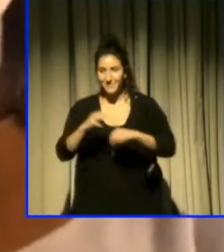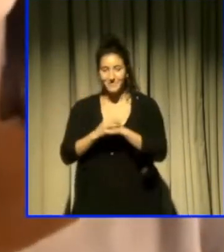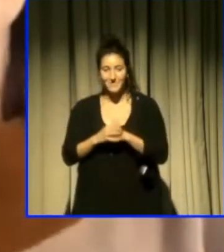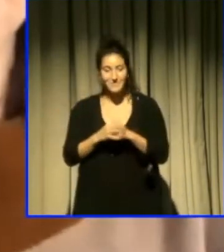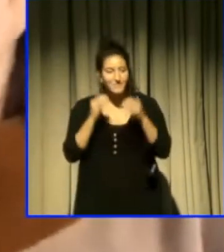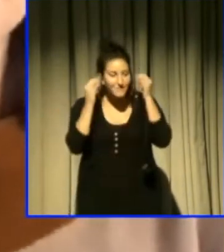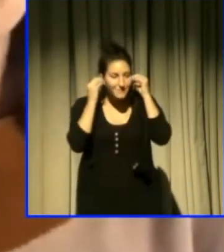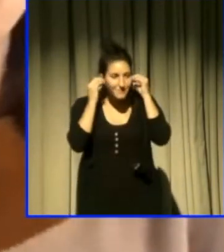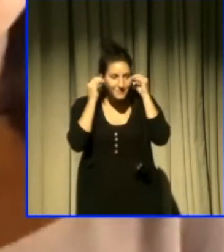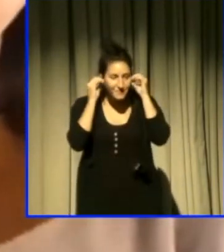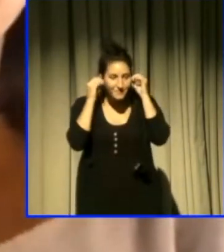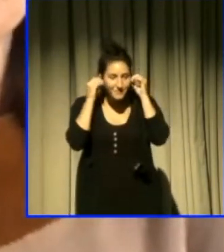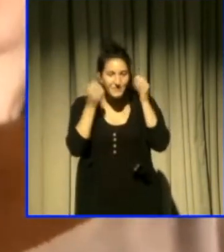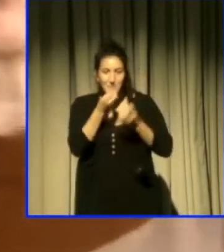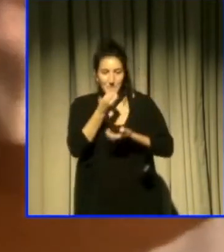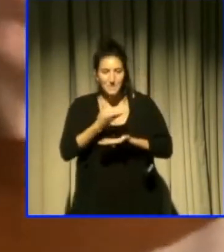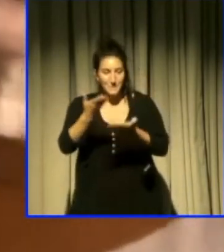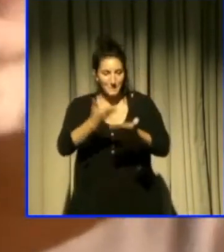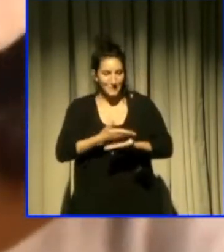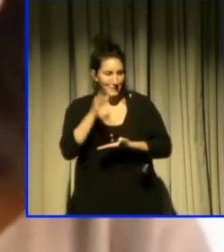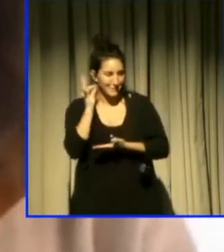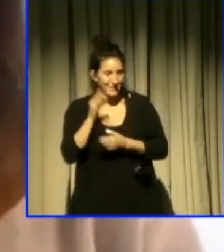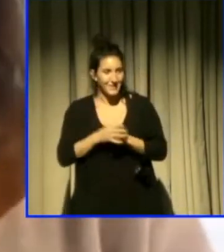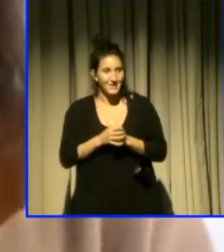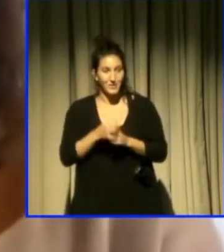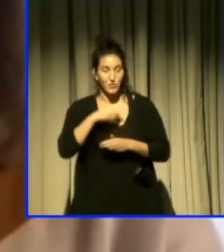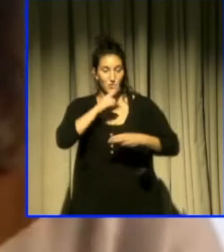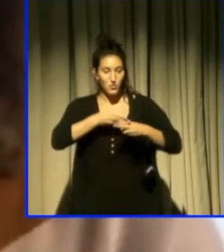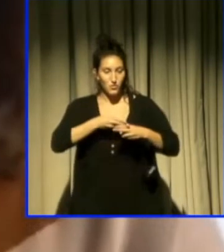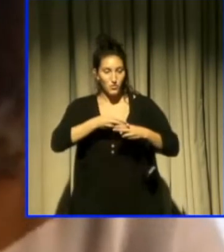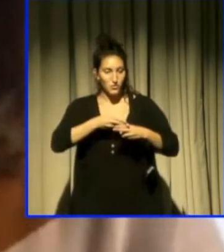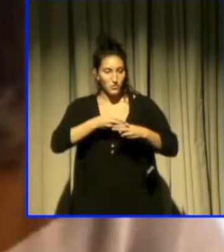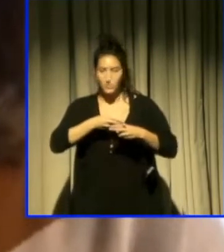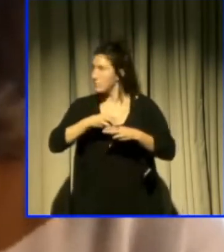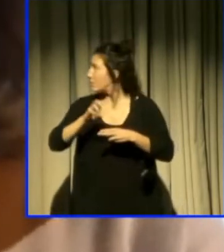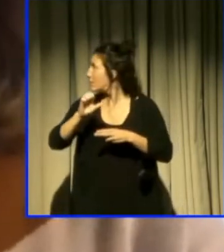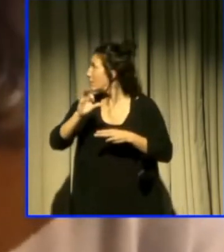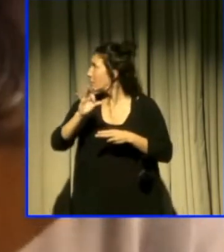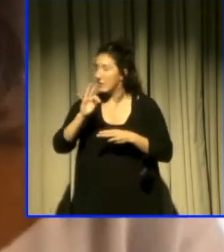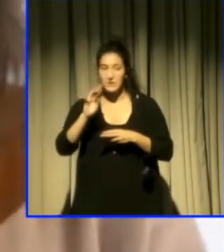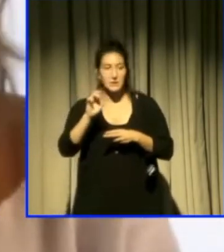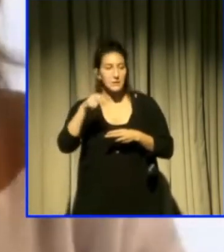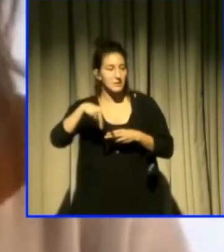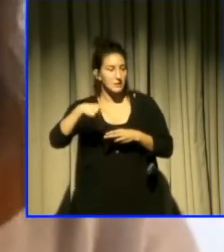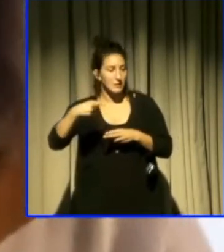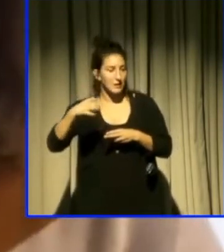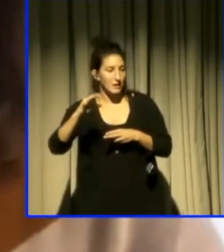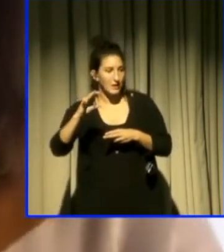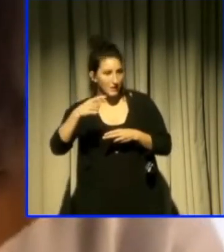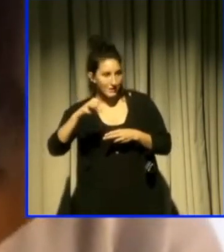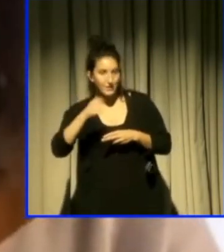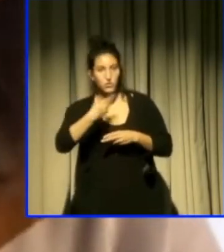Welcome in my studio in Amsterdam, the Netherlands. My name is Els Dragt, and I'm an independent trend researcher at Studio Elsewhere, where